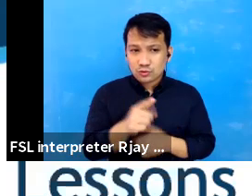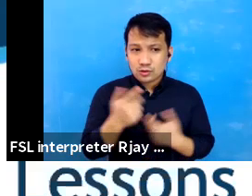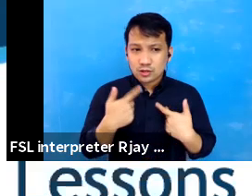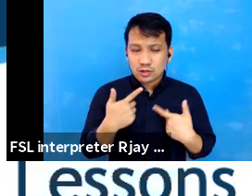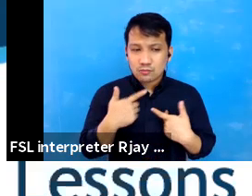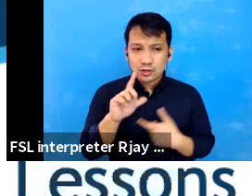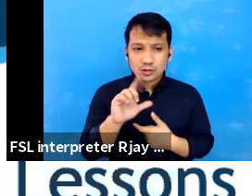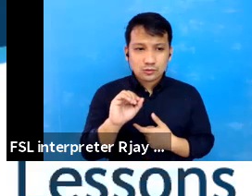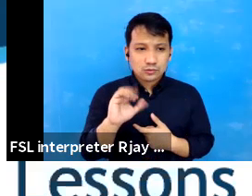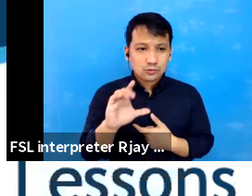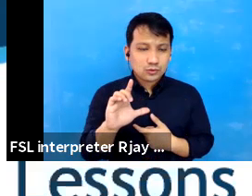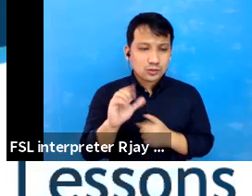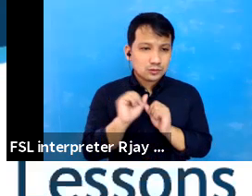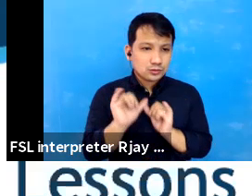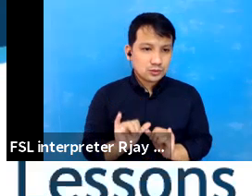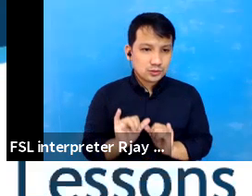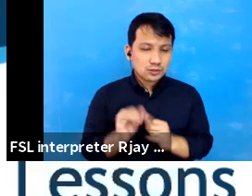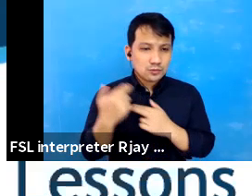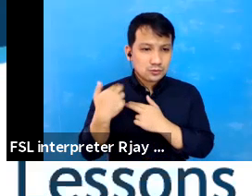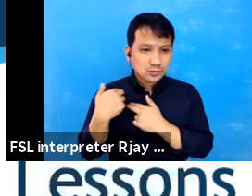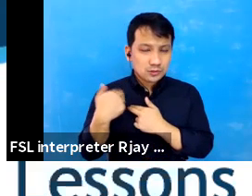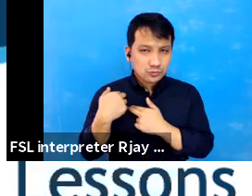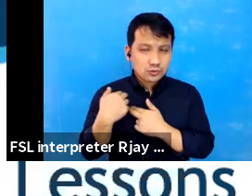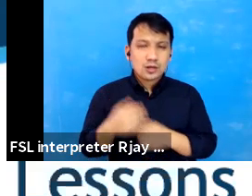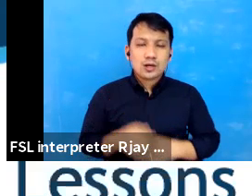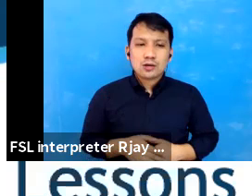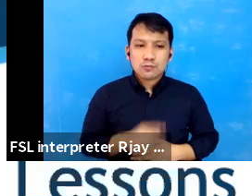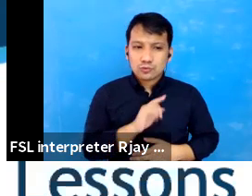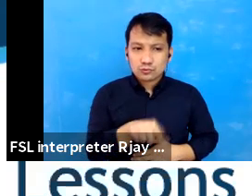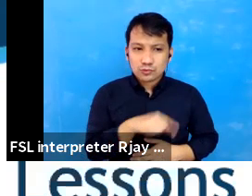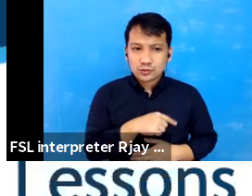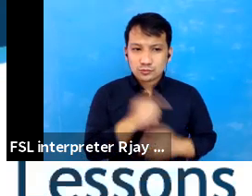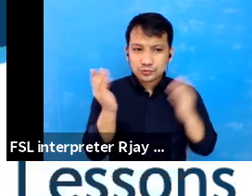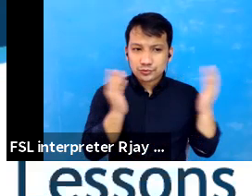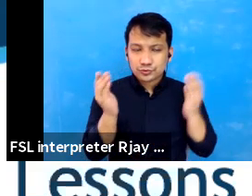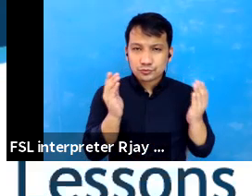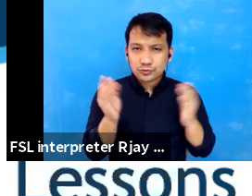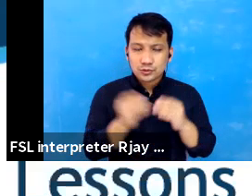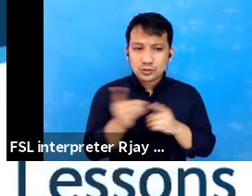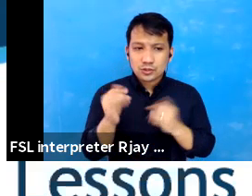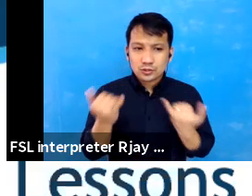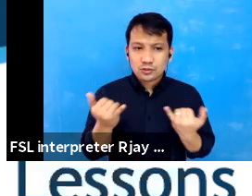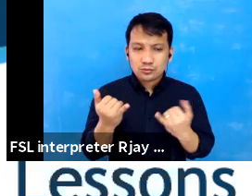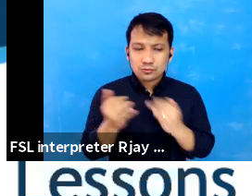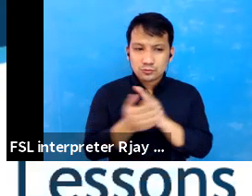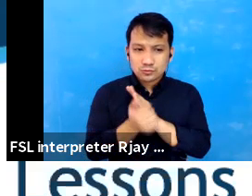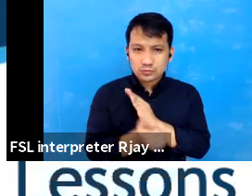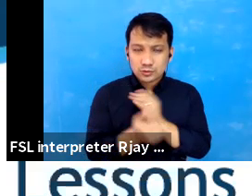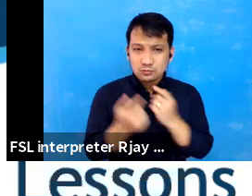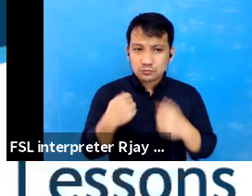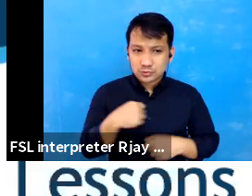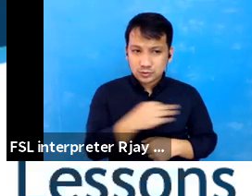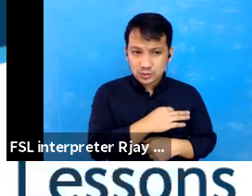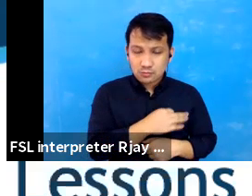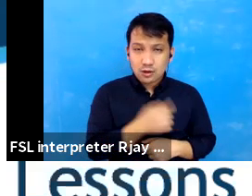local systems are responsive. Quality in service delivery means that there are enough competent staff, and